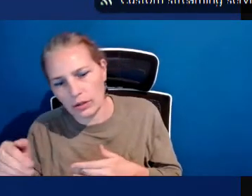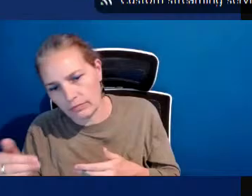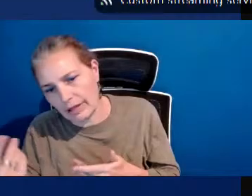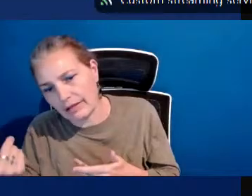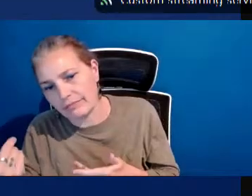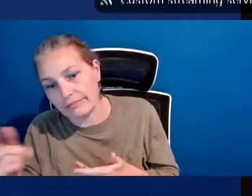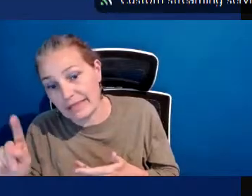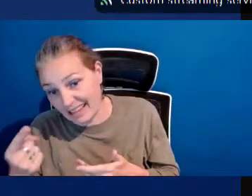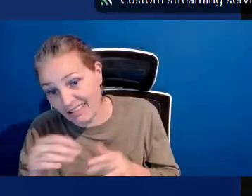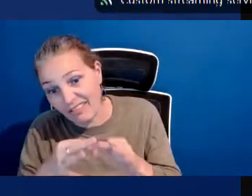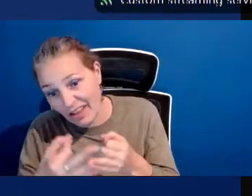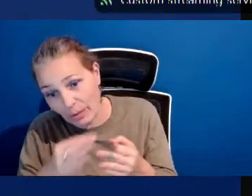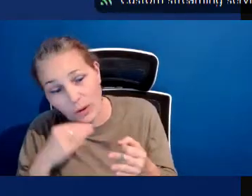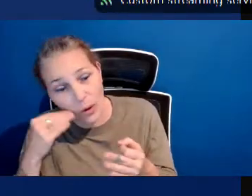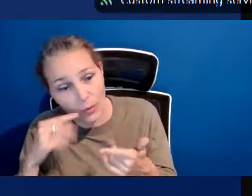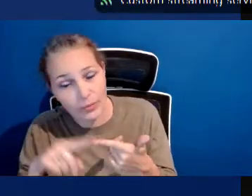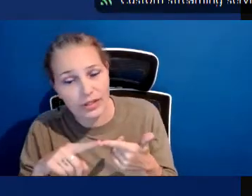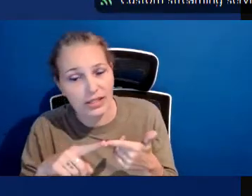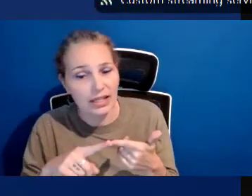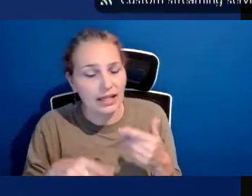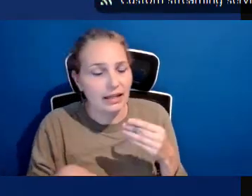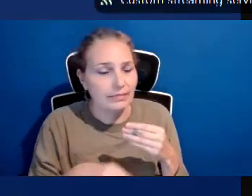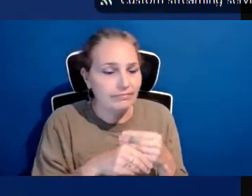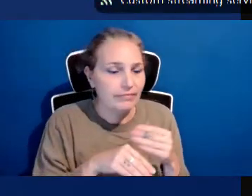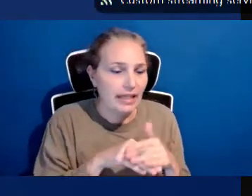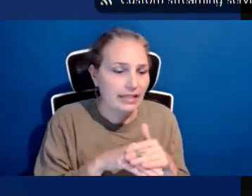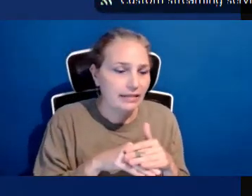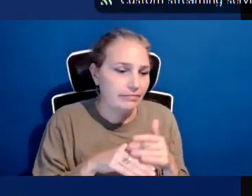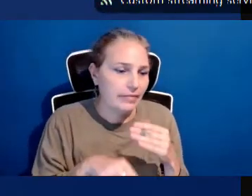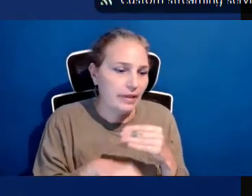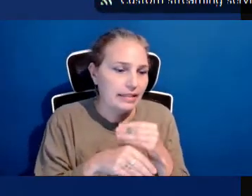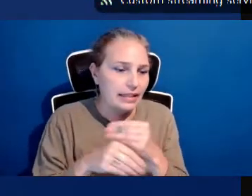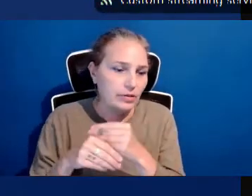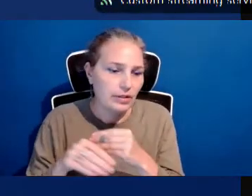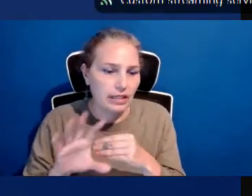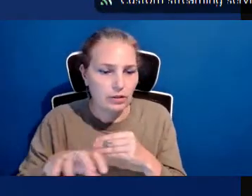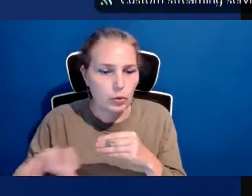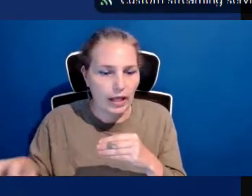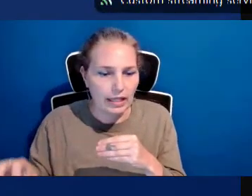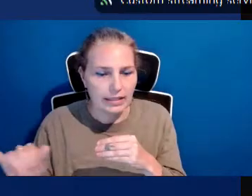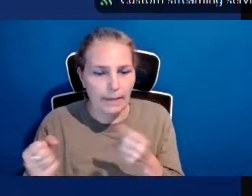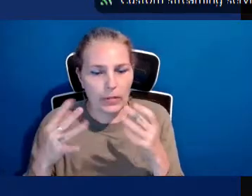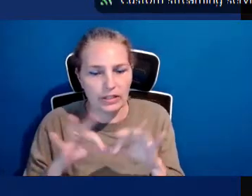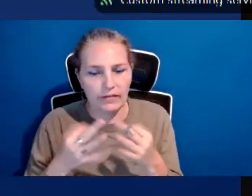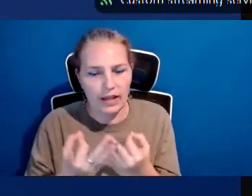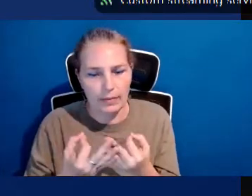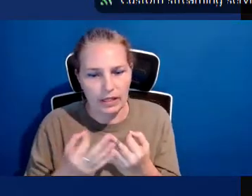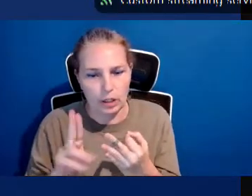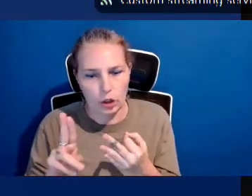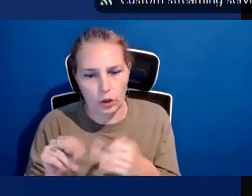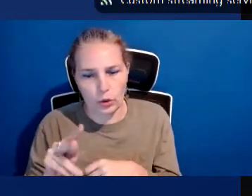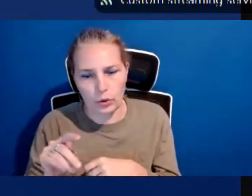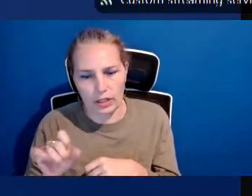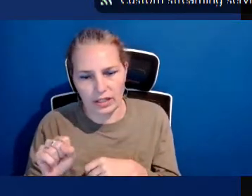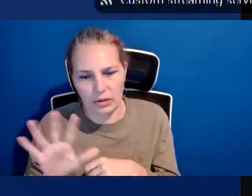So about 200 new residential projects have been reviewed and are back with the designers for revisions.